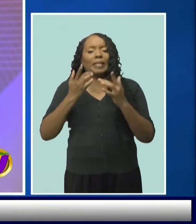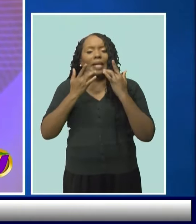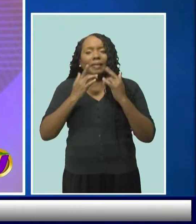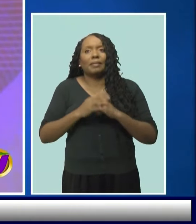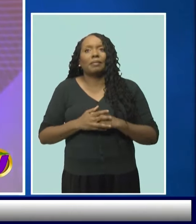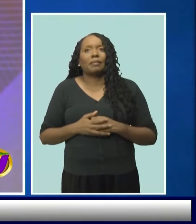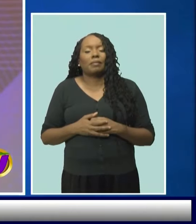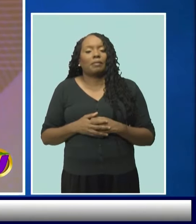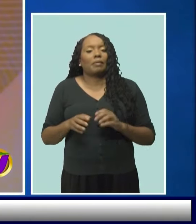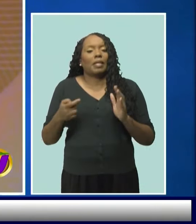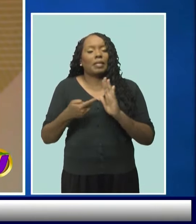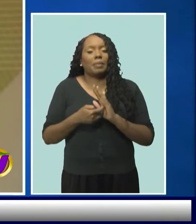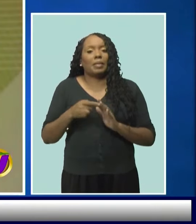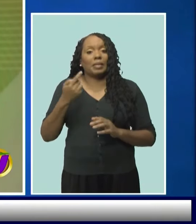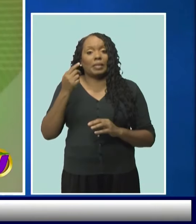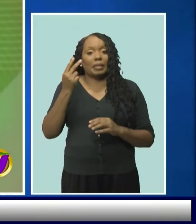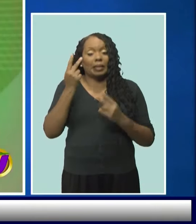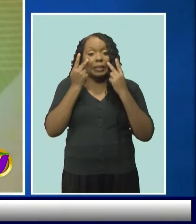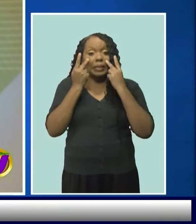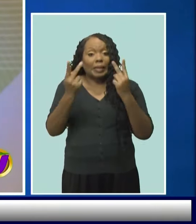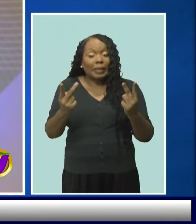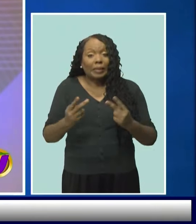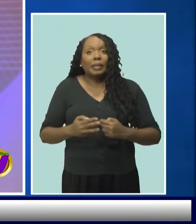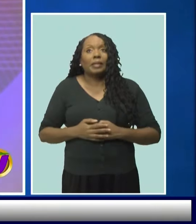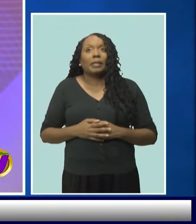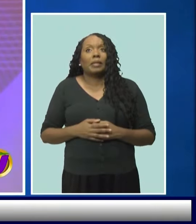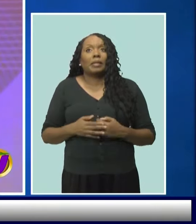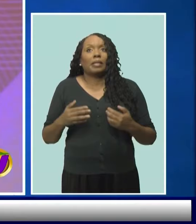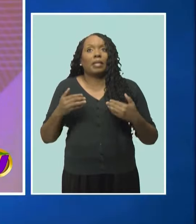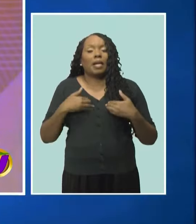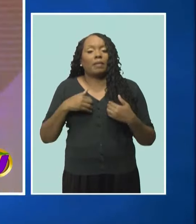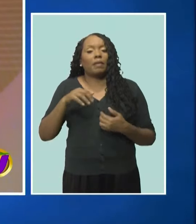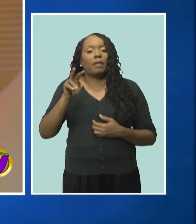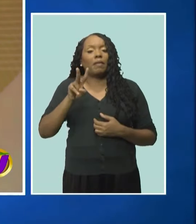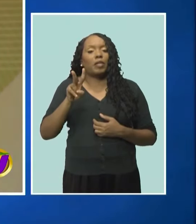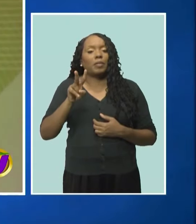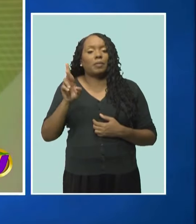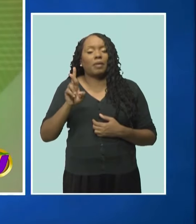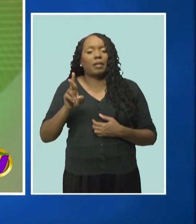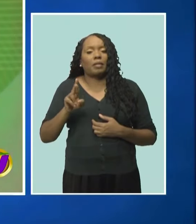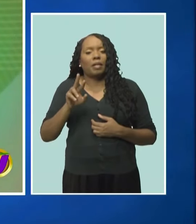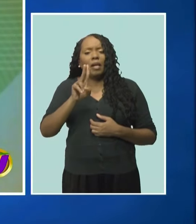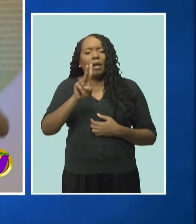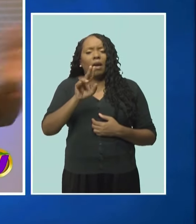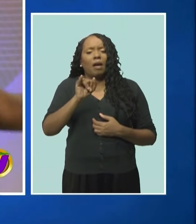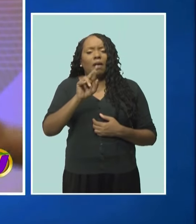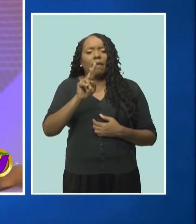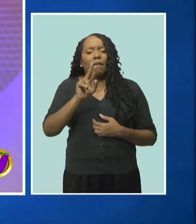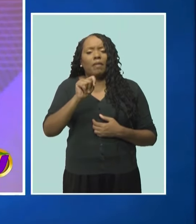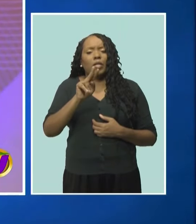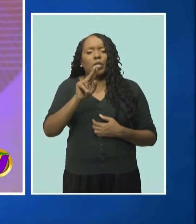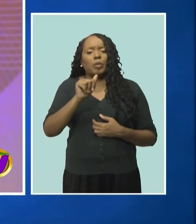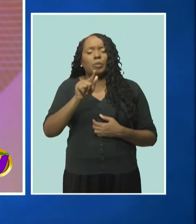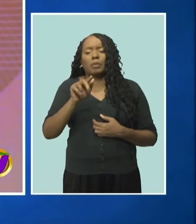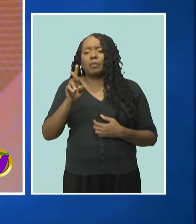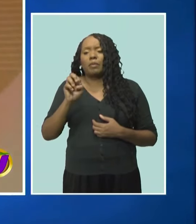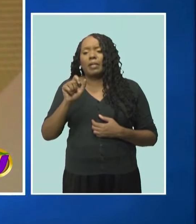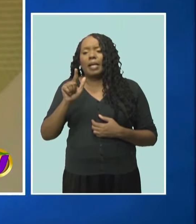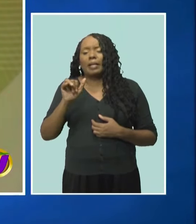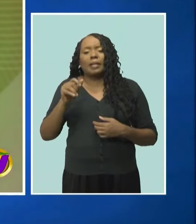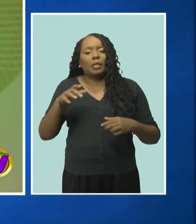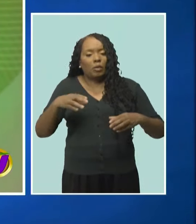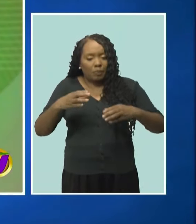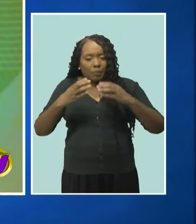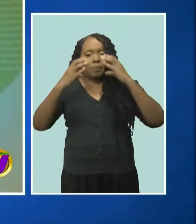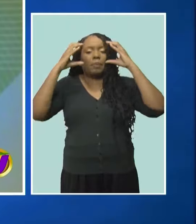have a virtual reality experience whereby you put on the virtual headset mm-hmm. and you can actually see Barbados. So you might see East Point, you might see Hilton. Nice. It's like,